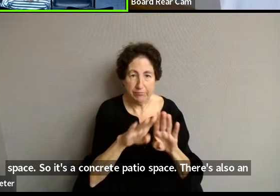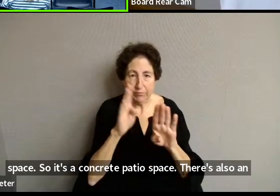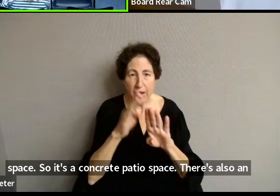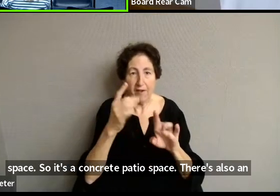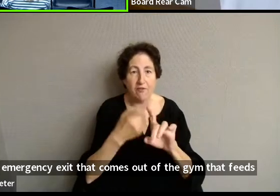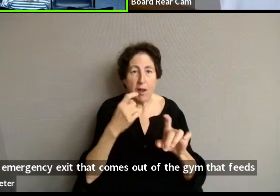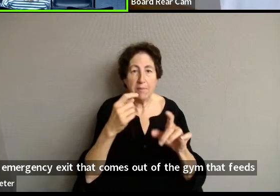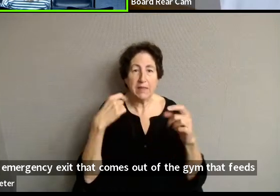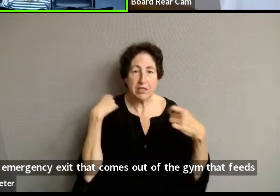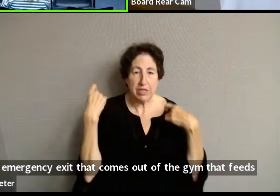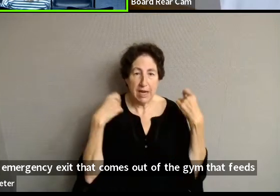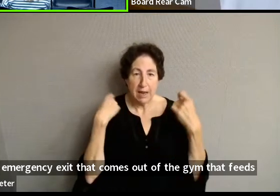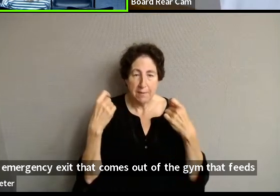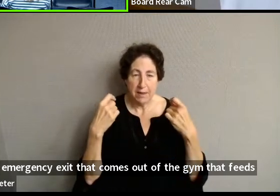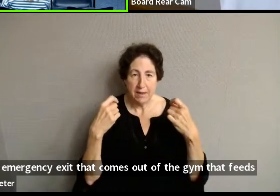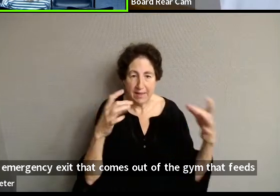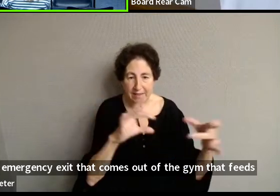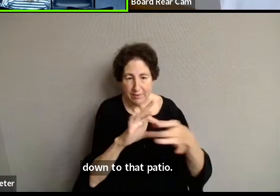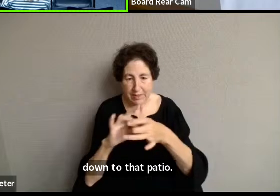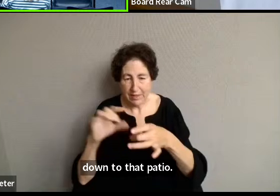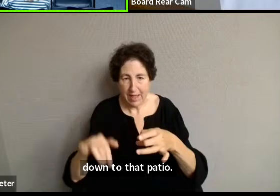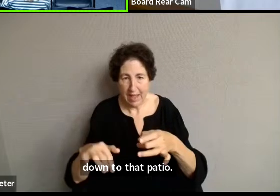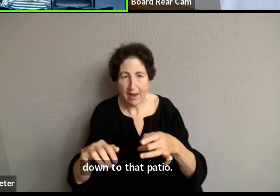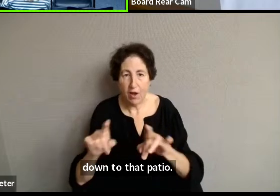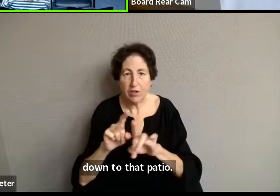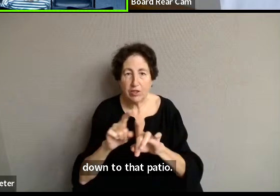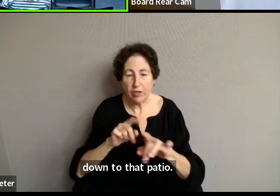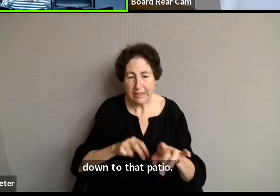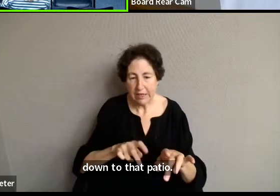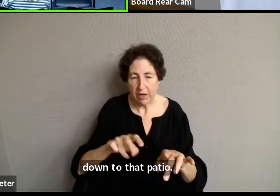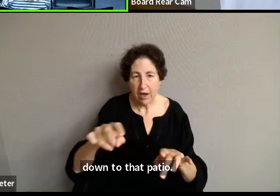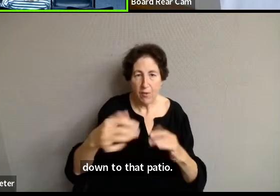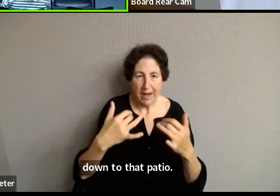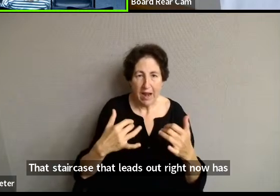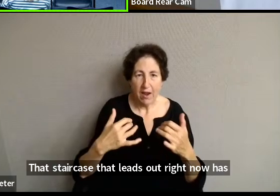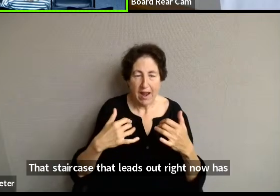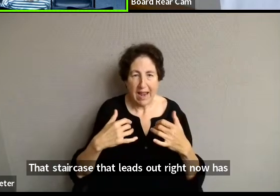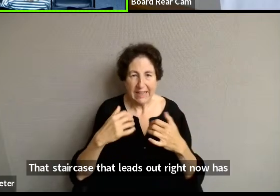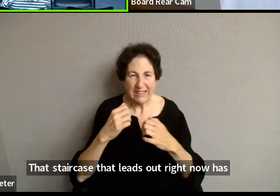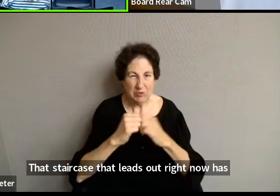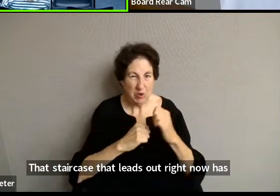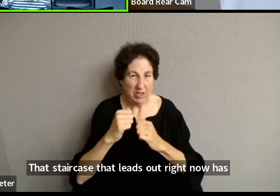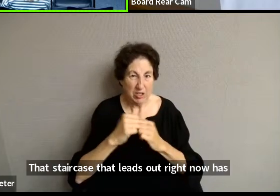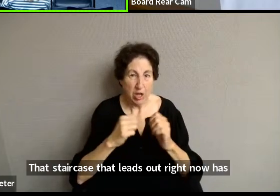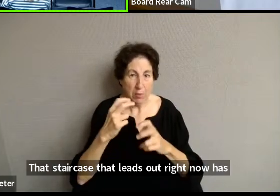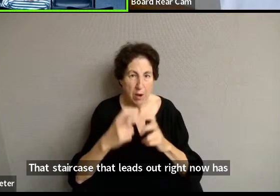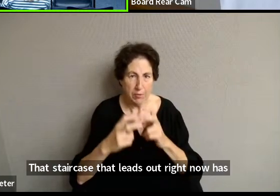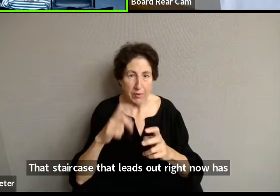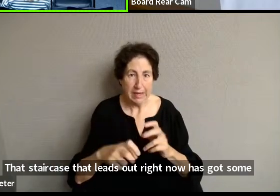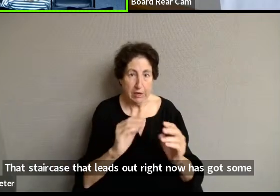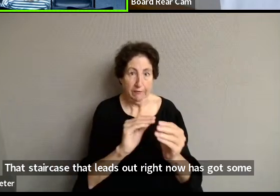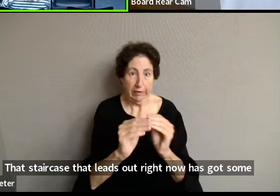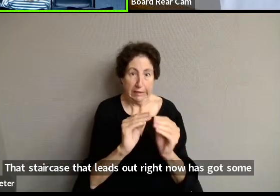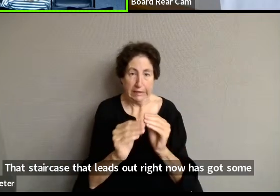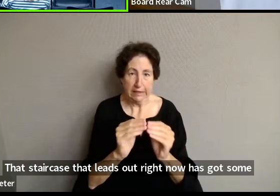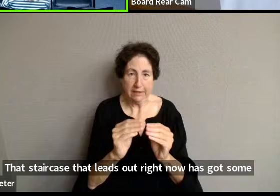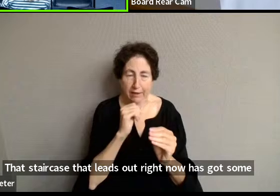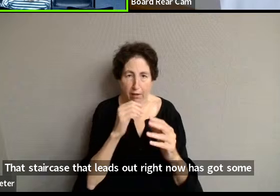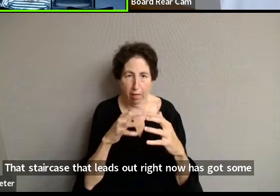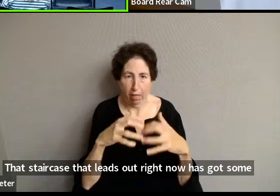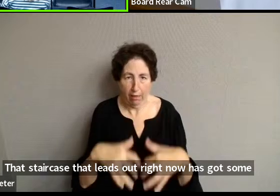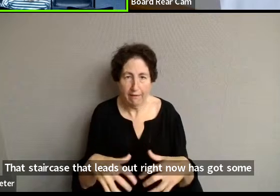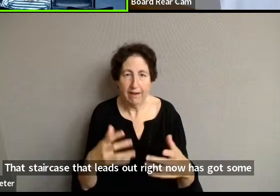patio. That staircase that leads out right now has got some structural issues. And so we need to repair that. And in the process of repairing